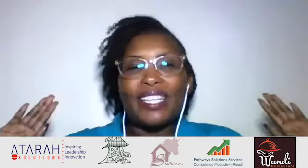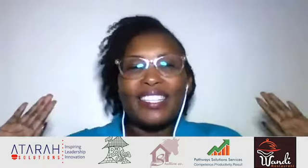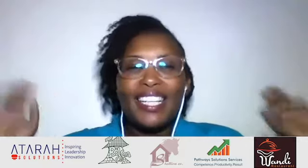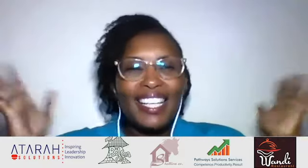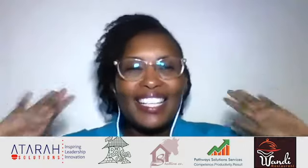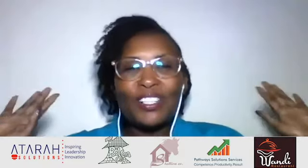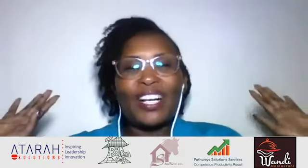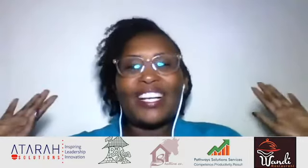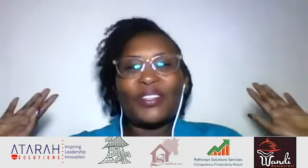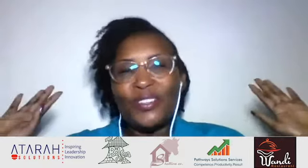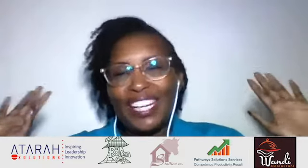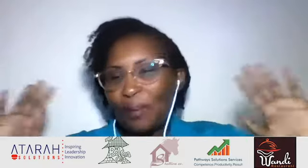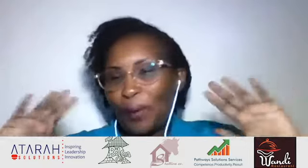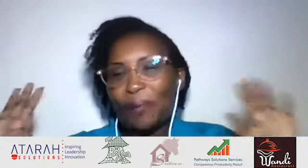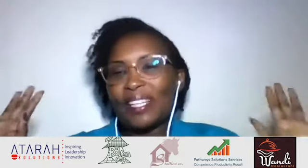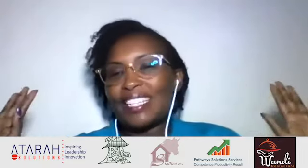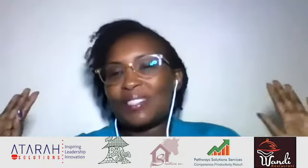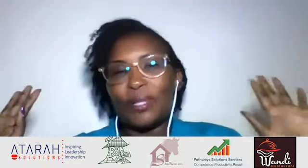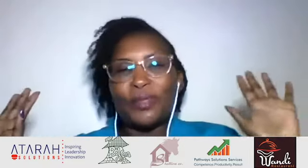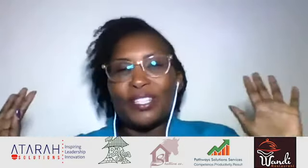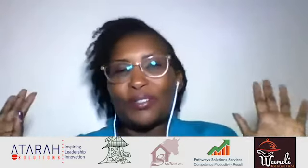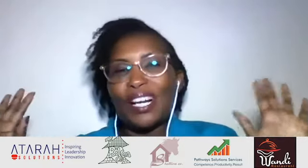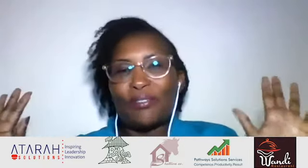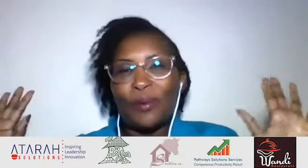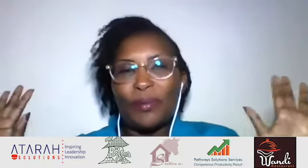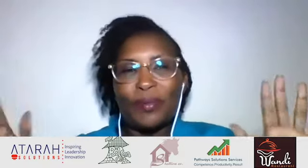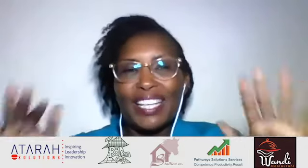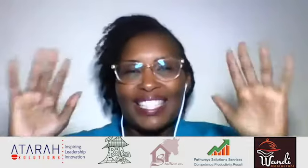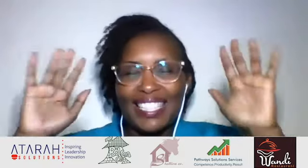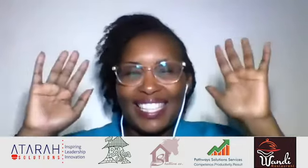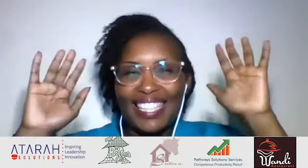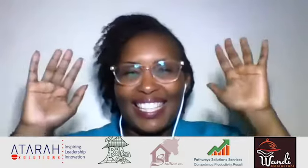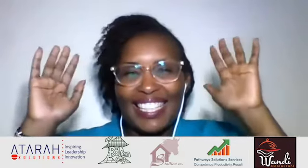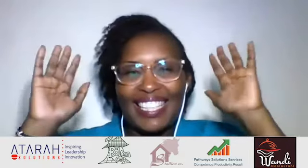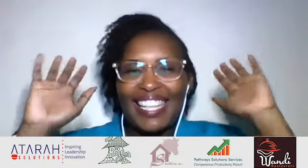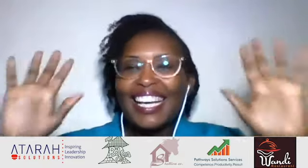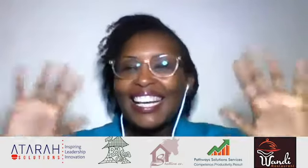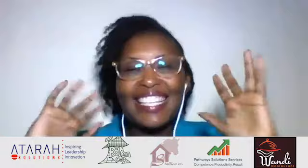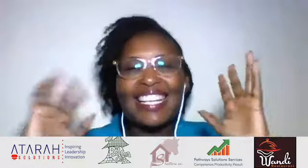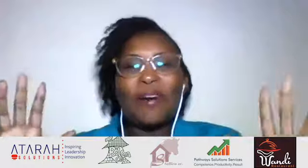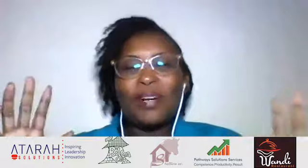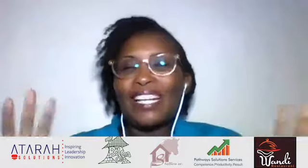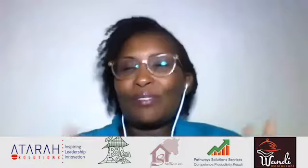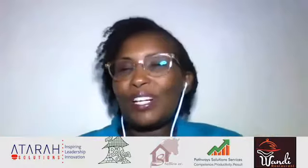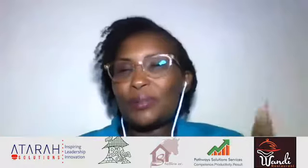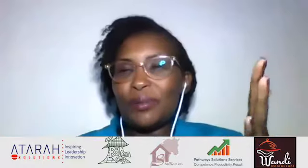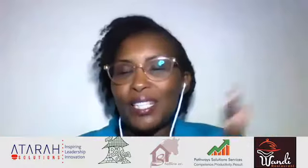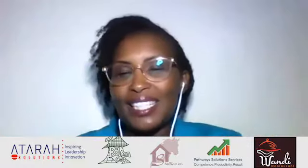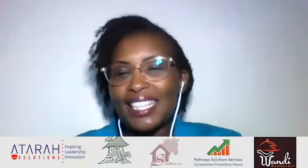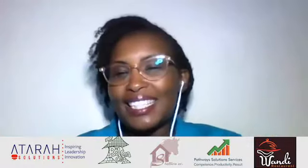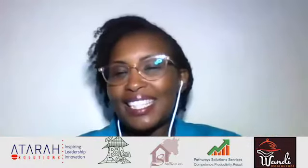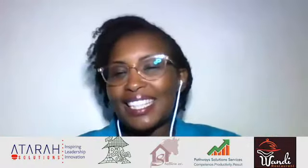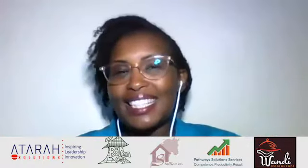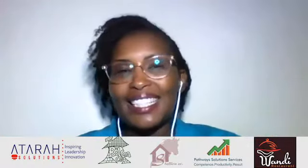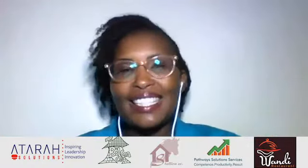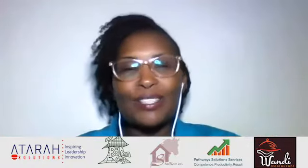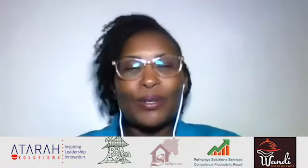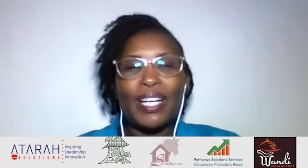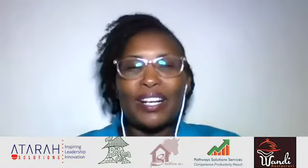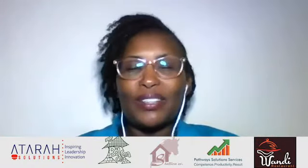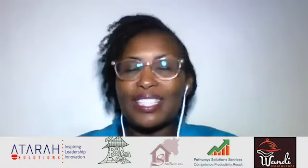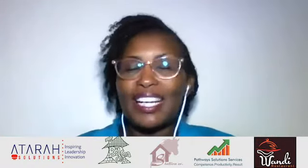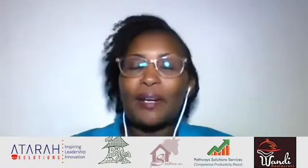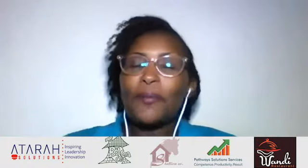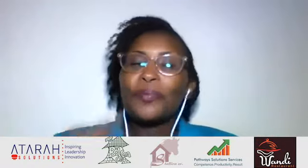he makes money. That is all I know, and probably that's what we need to learn from him. That he's a young man. In fact, when we were discussing this in